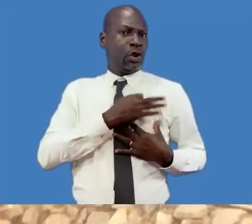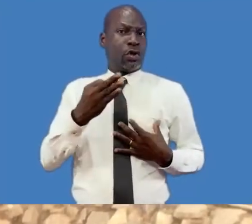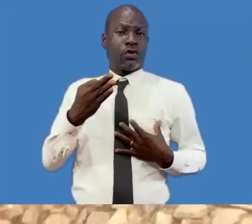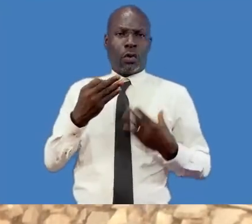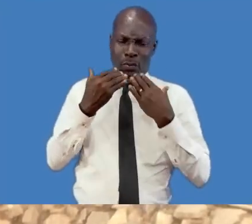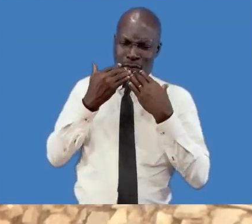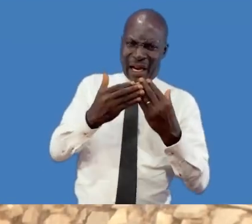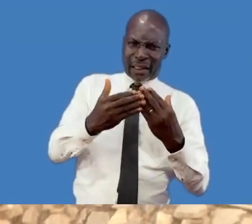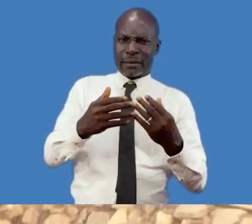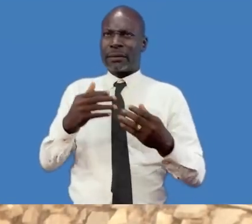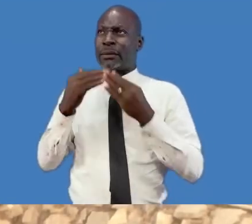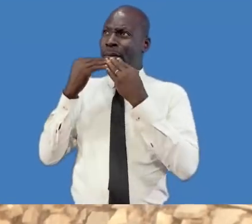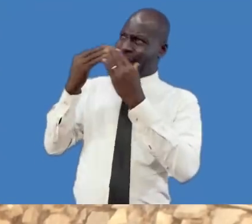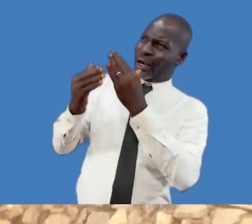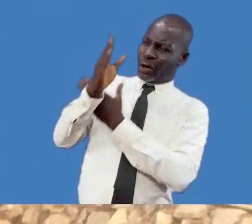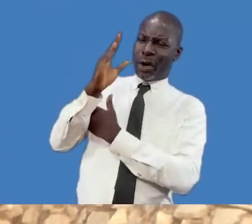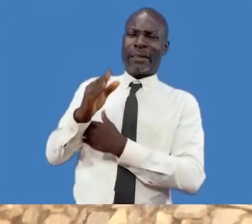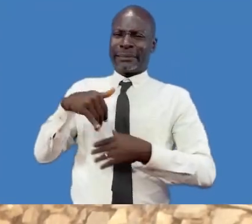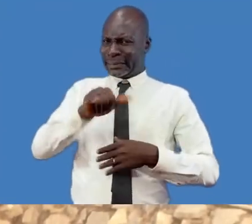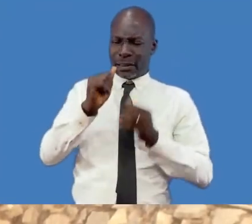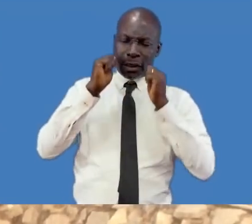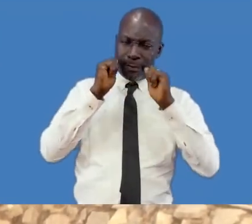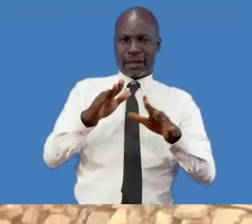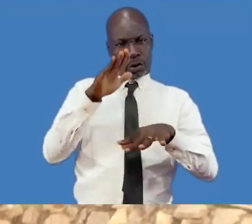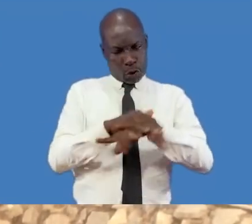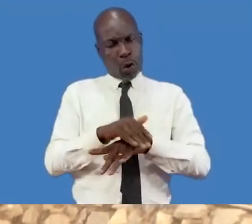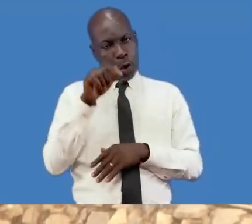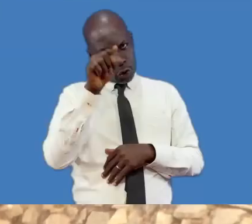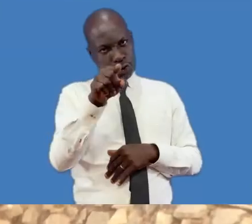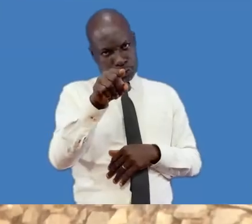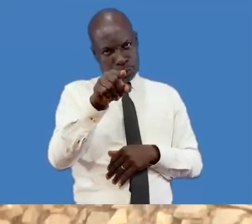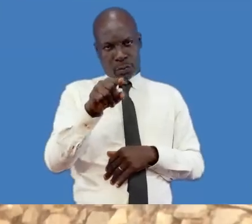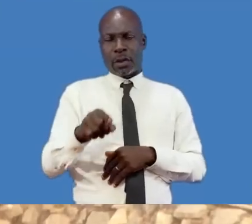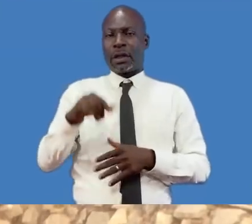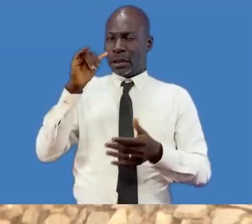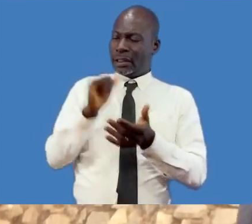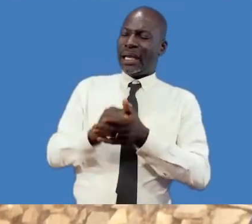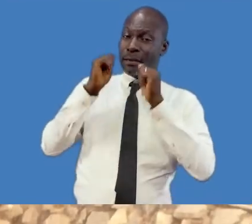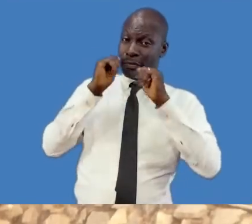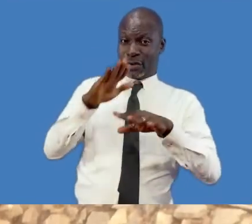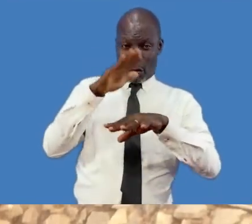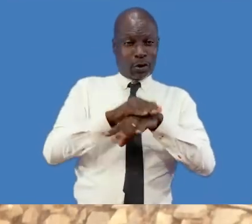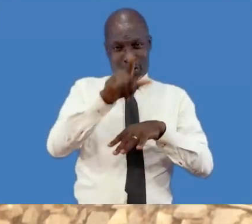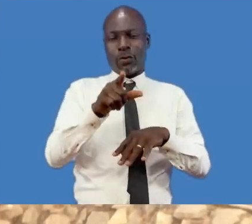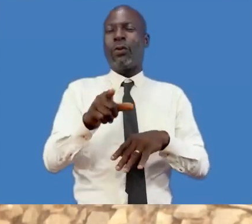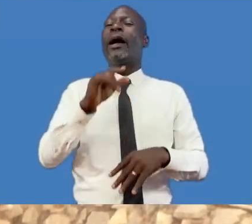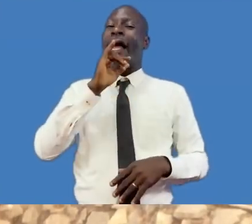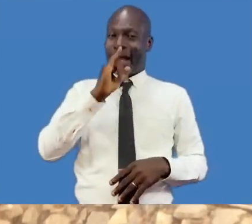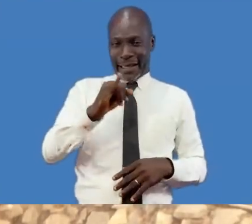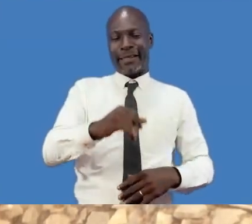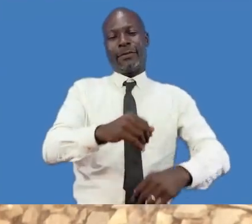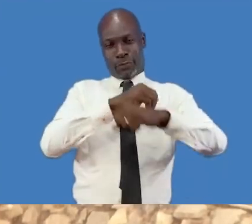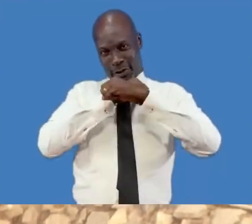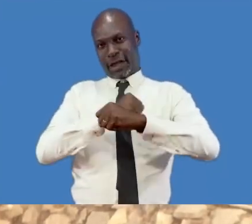wase oda onyame ase no na enhyira no na eba oso enhyira no eba oso no eno ni protection